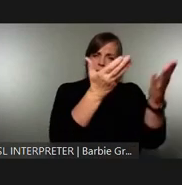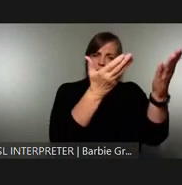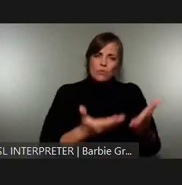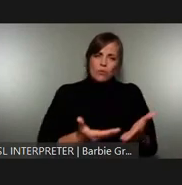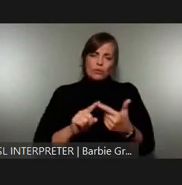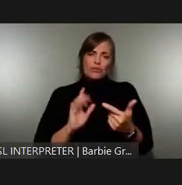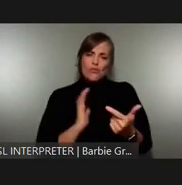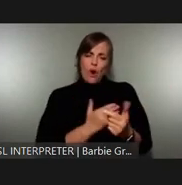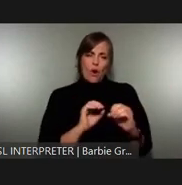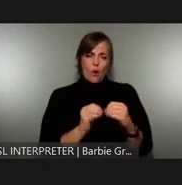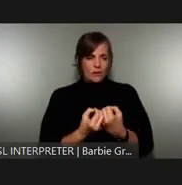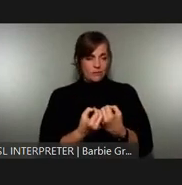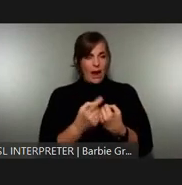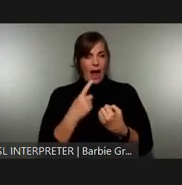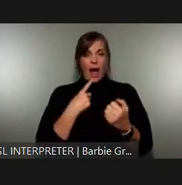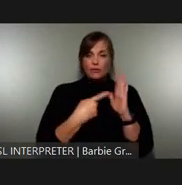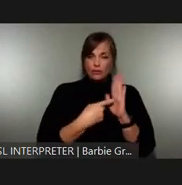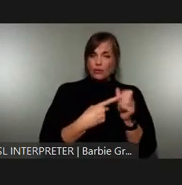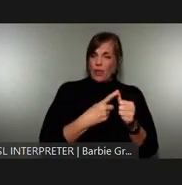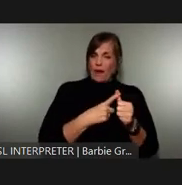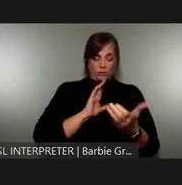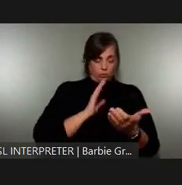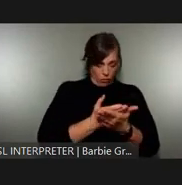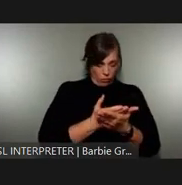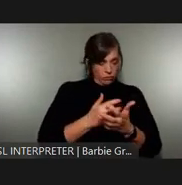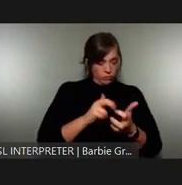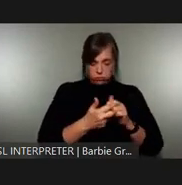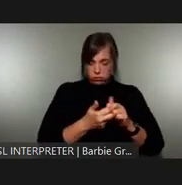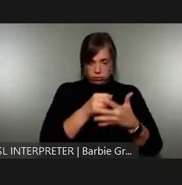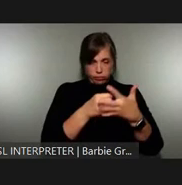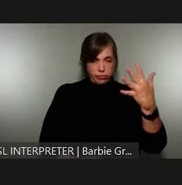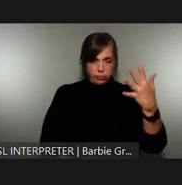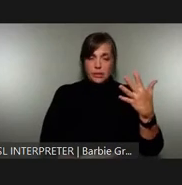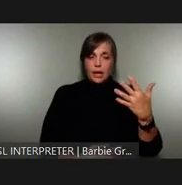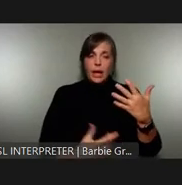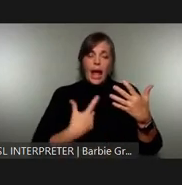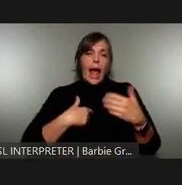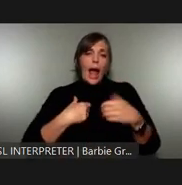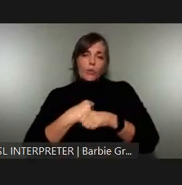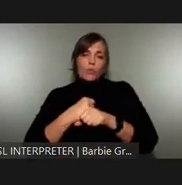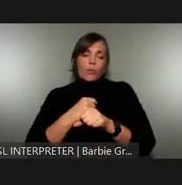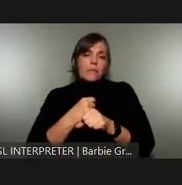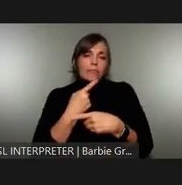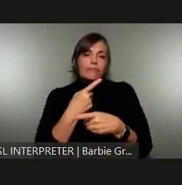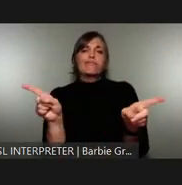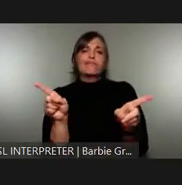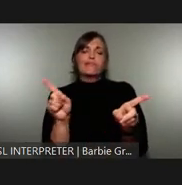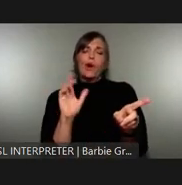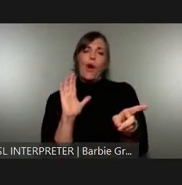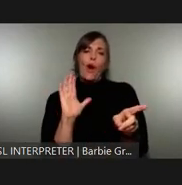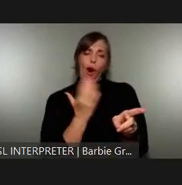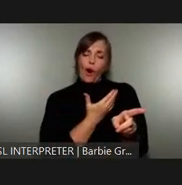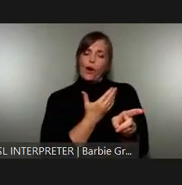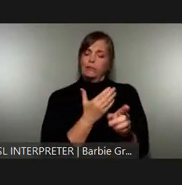you the foundation of troubles that we were facing, and we articulated success for ourselves. We had